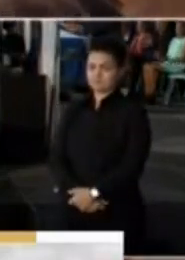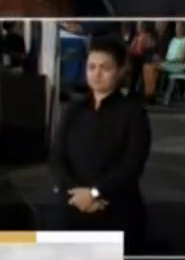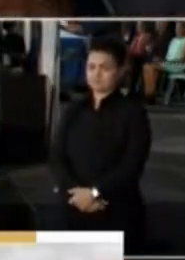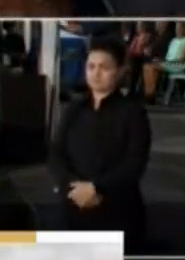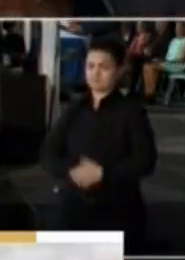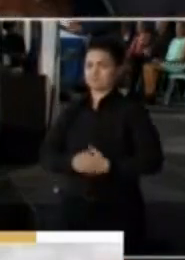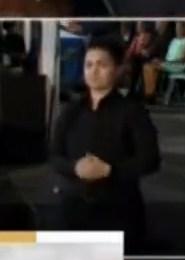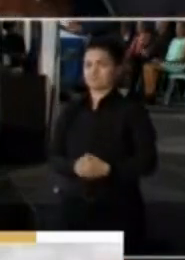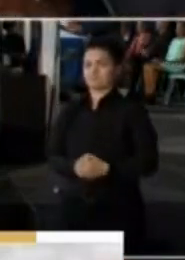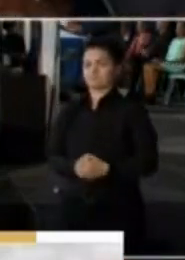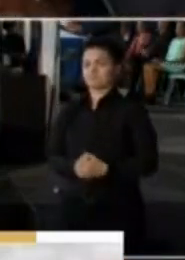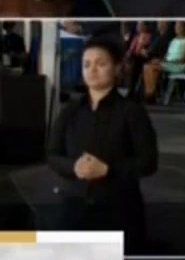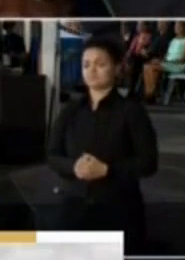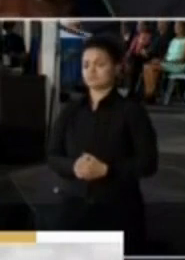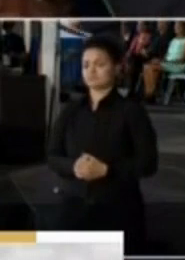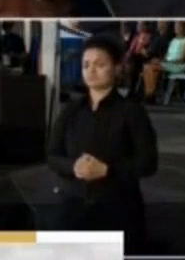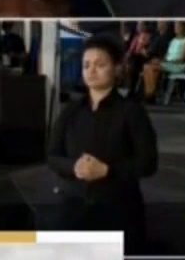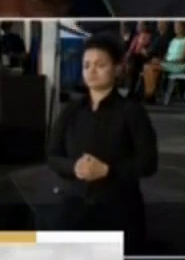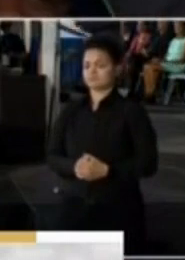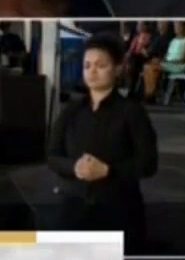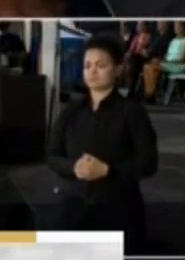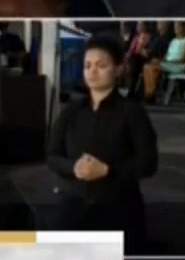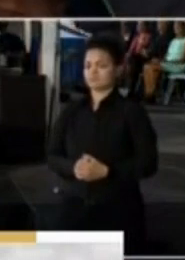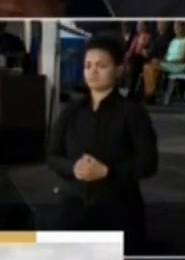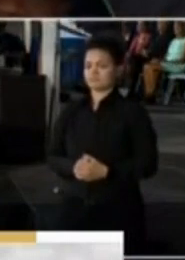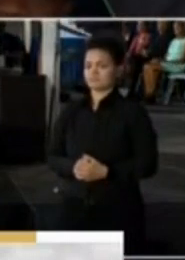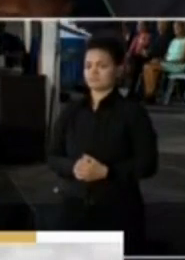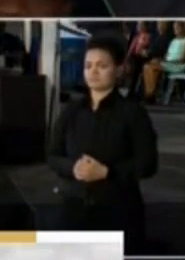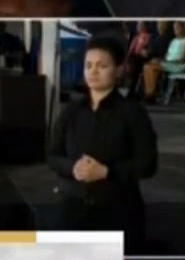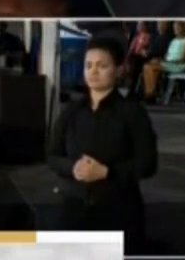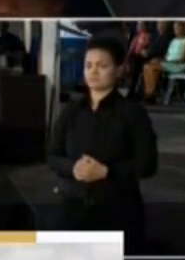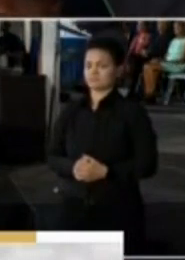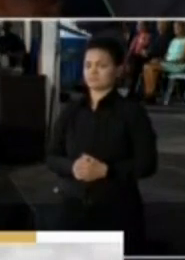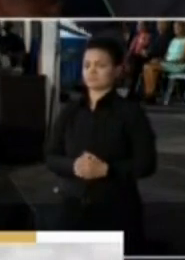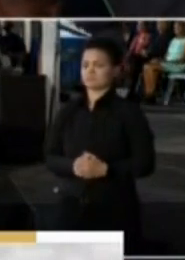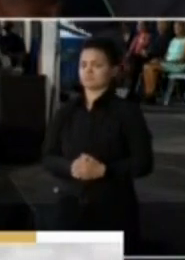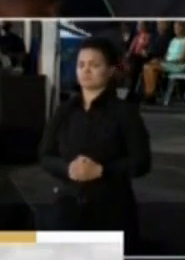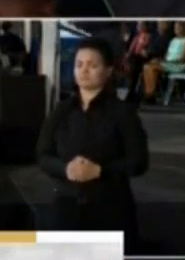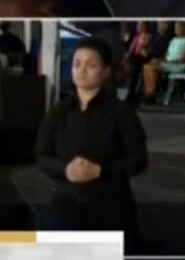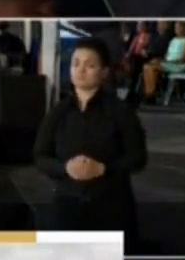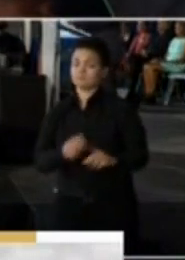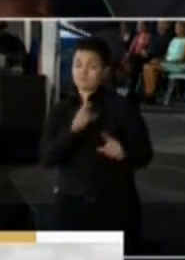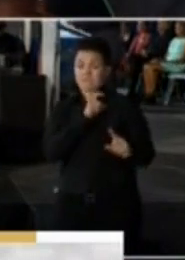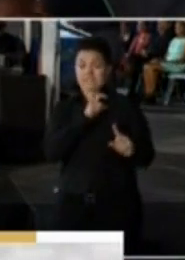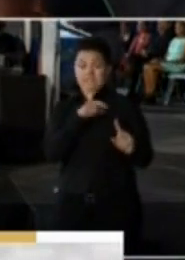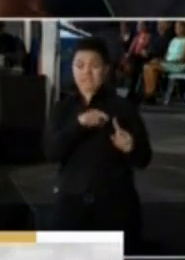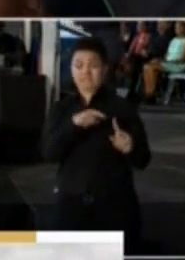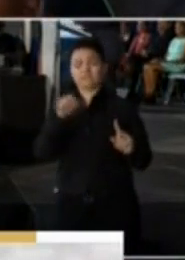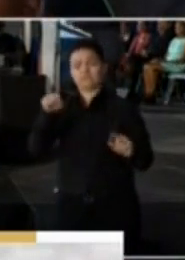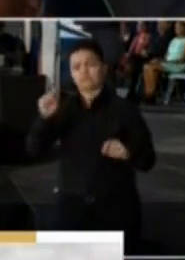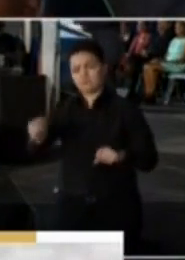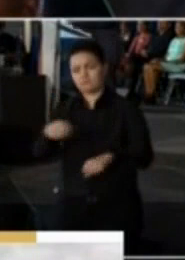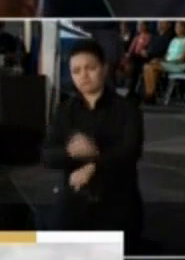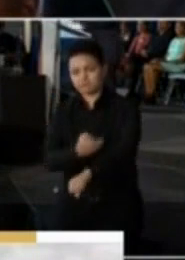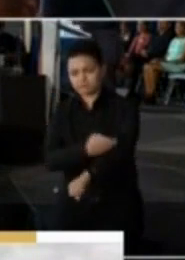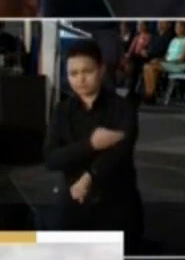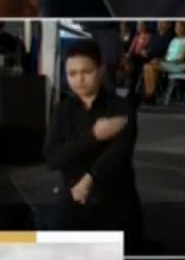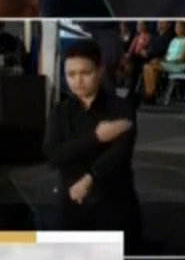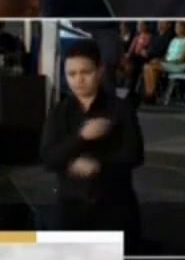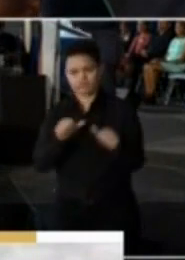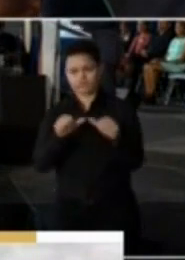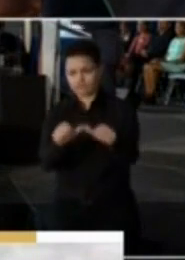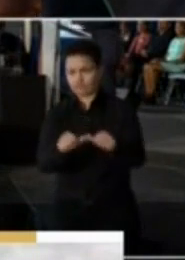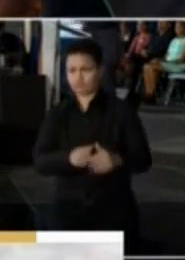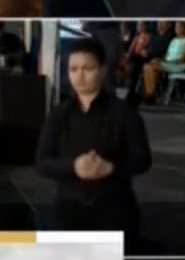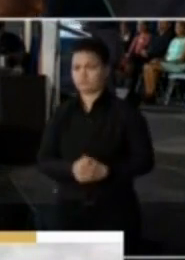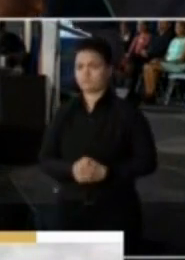Now, while we remain focused on making our law enforcement better, we cannot lose sight of their mandate. A dramatic spike in violent